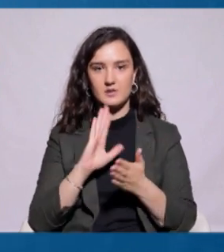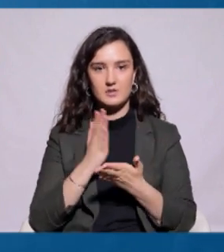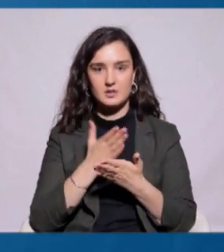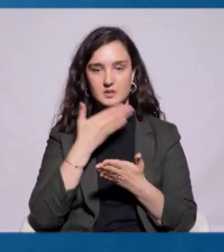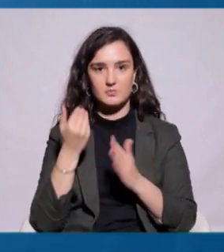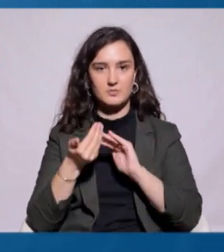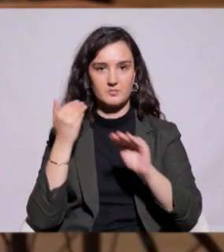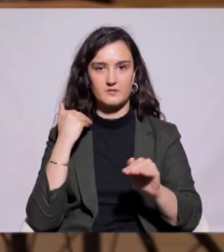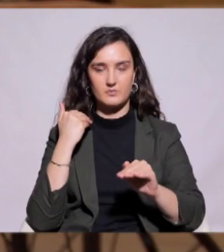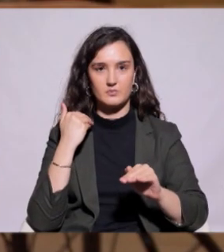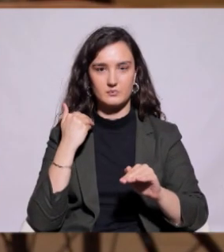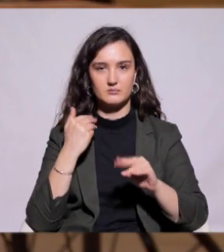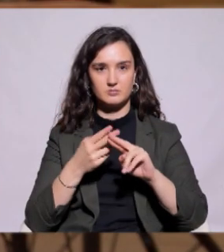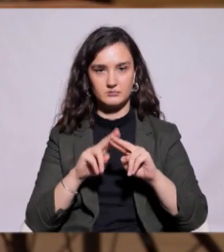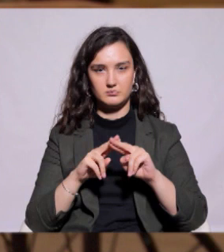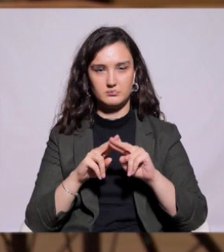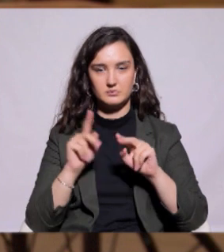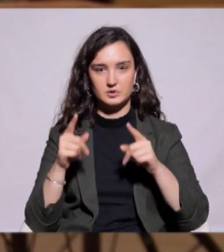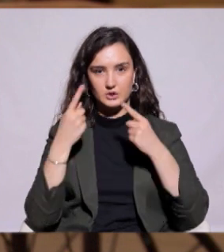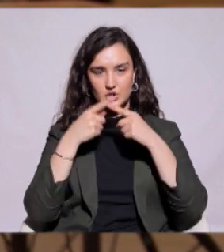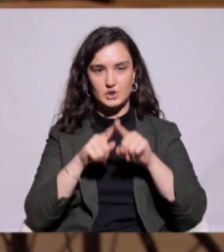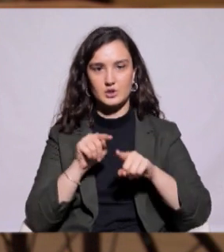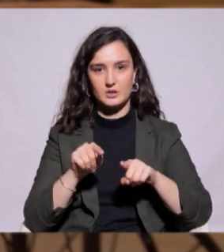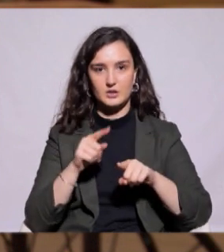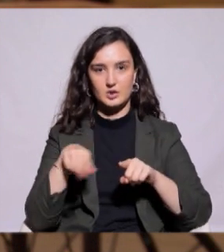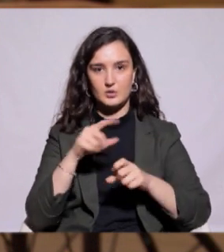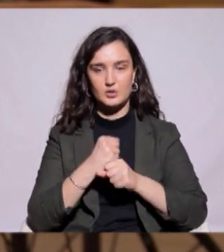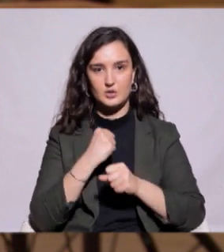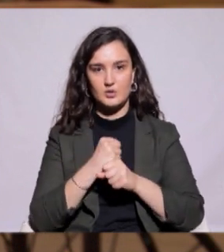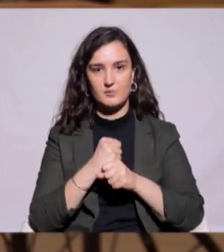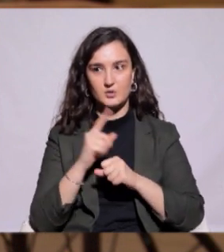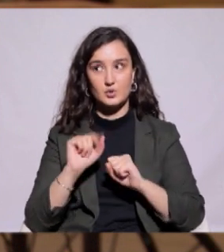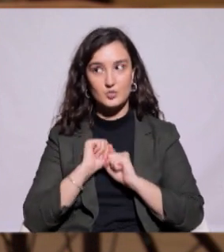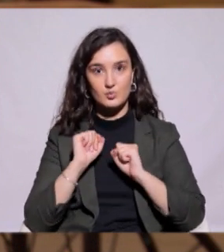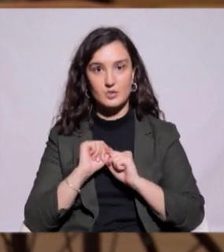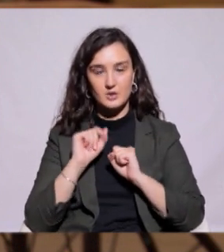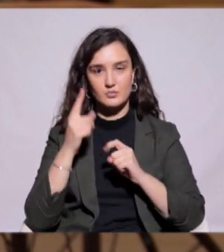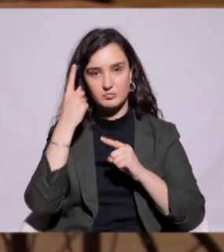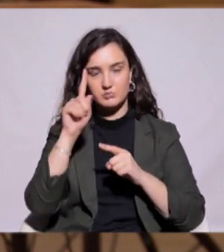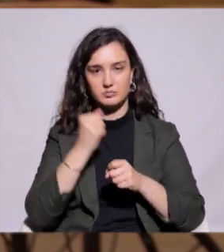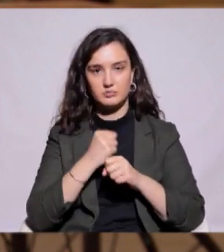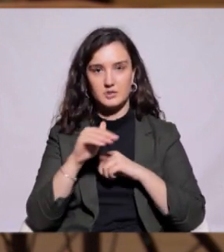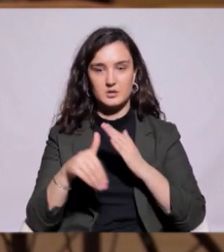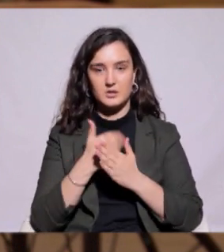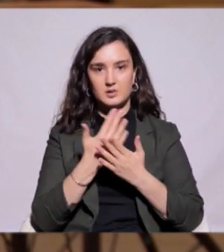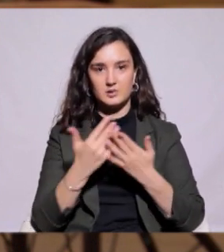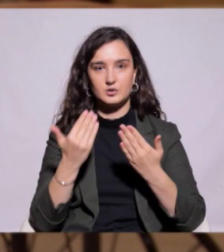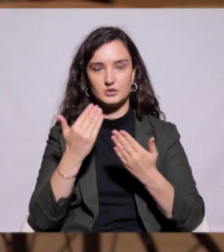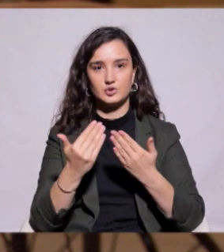existed before. So, as an engineer, your job is to try to invent new things for